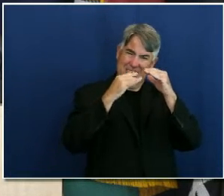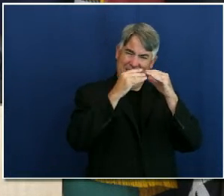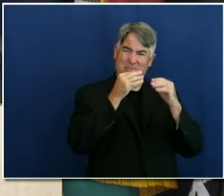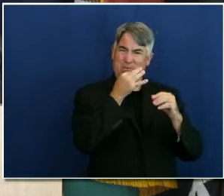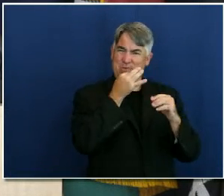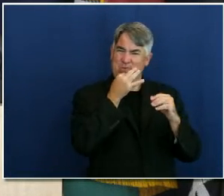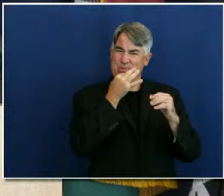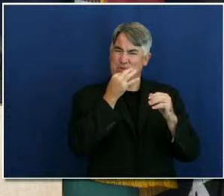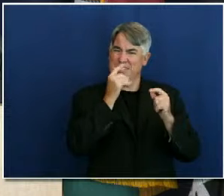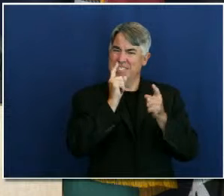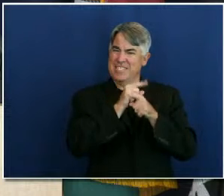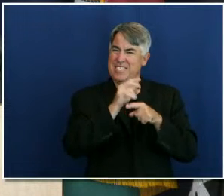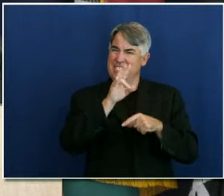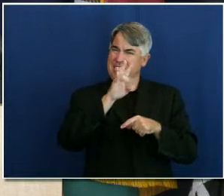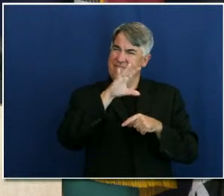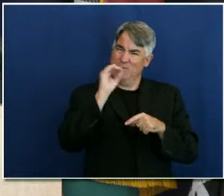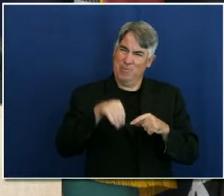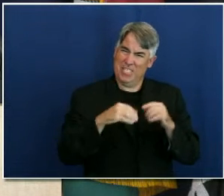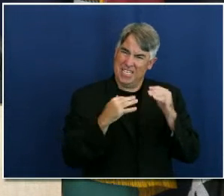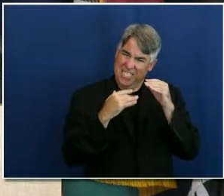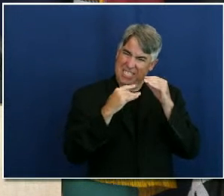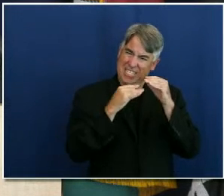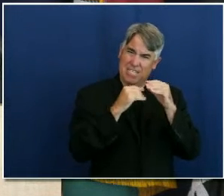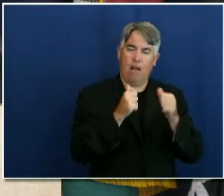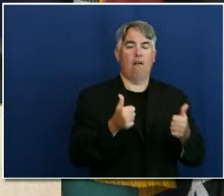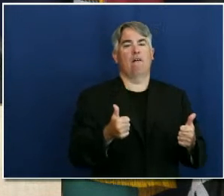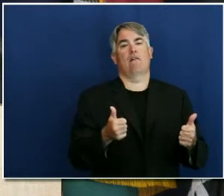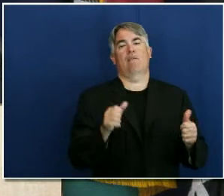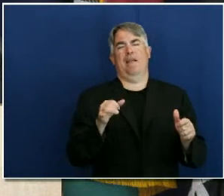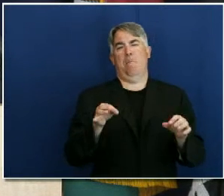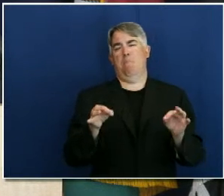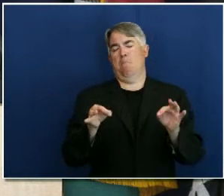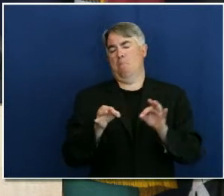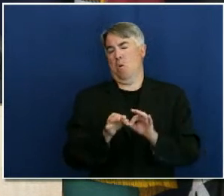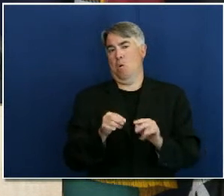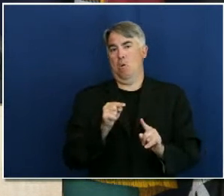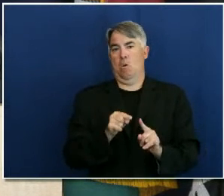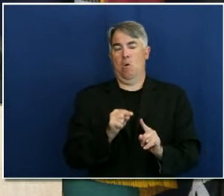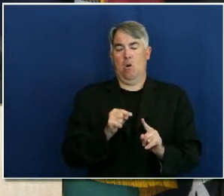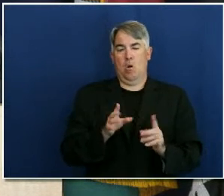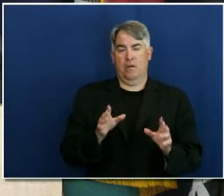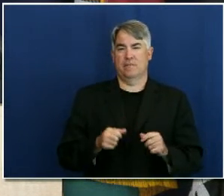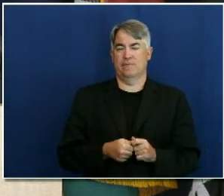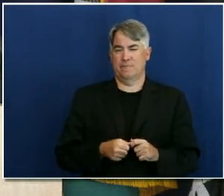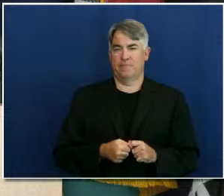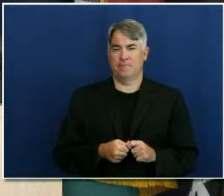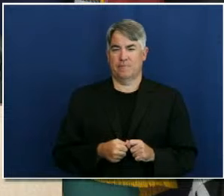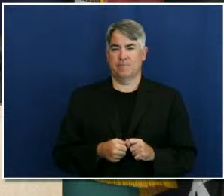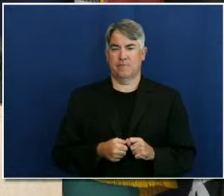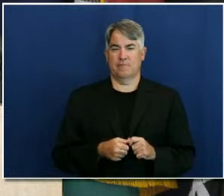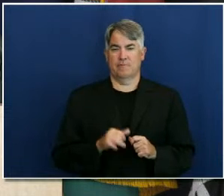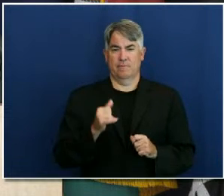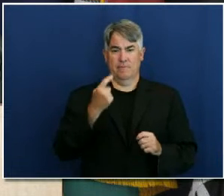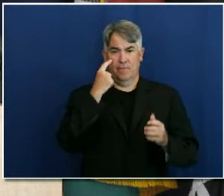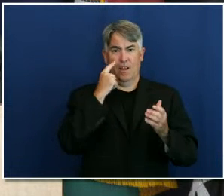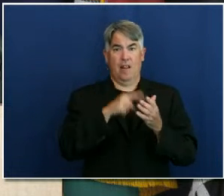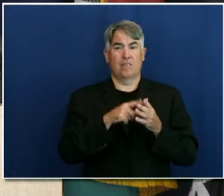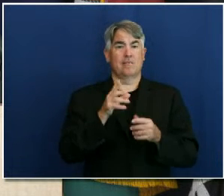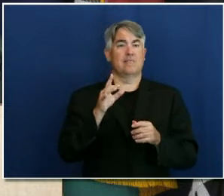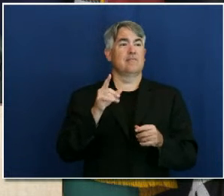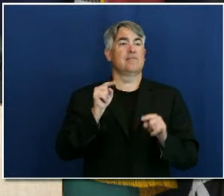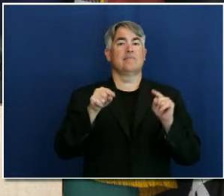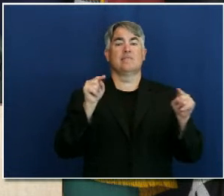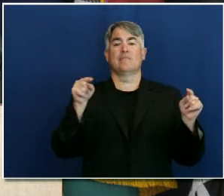residents, and I'm particularly happy to see that some of our demographic numbers have really changed up to date.